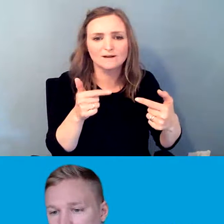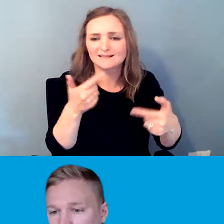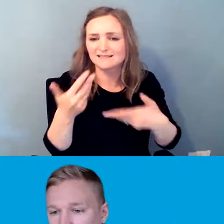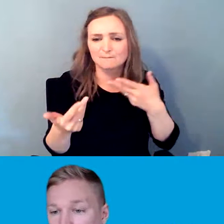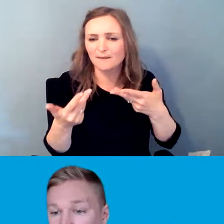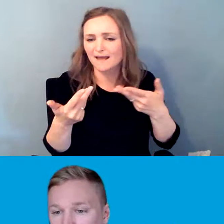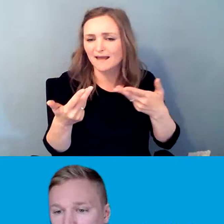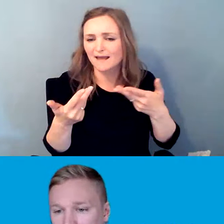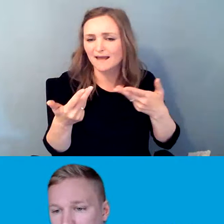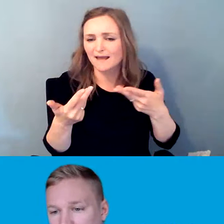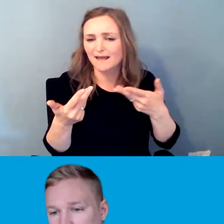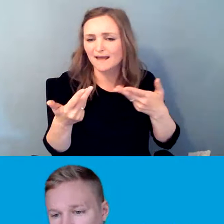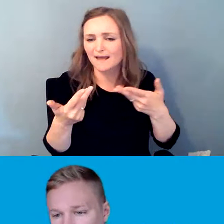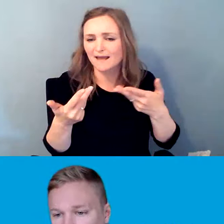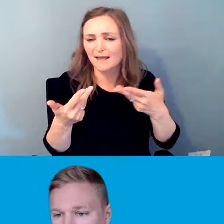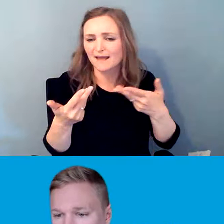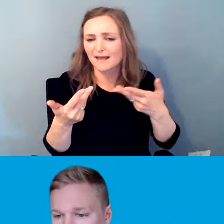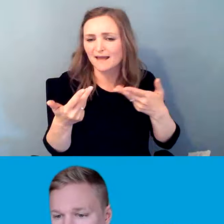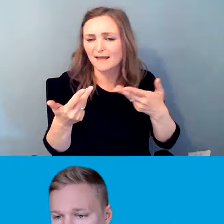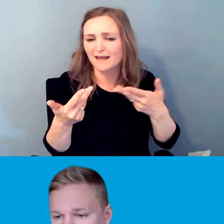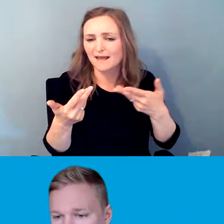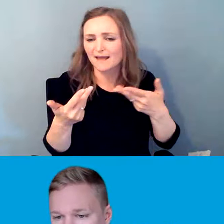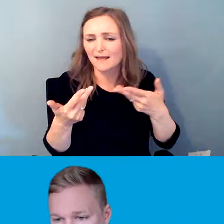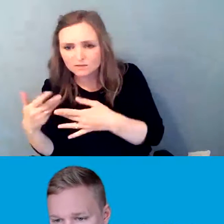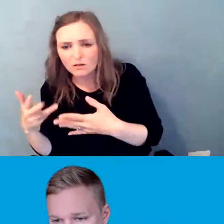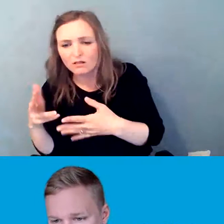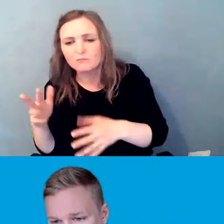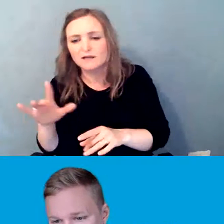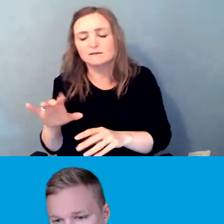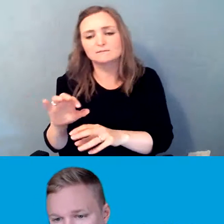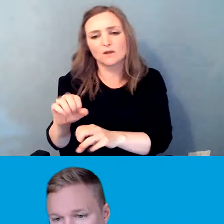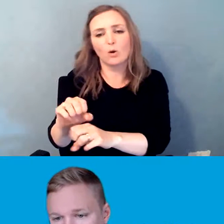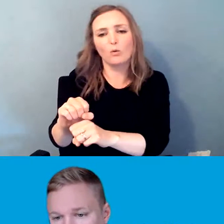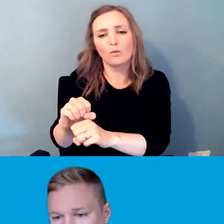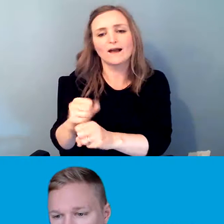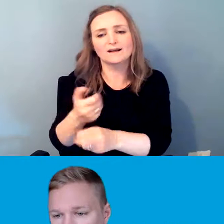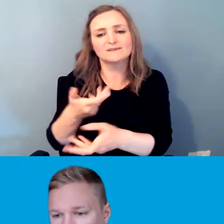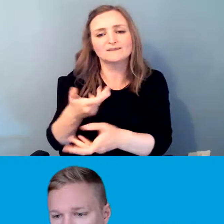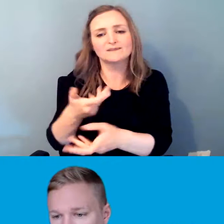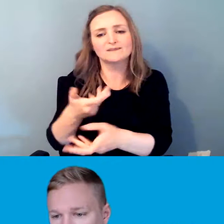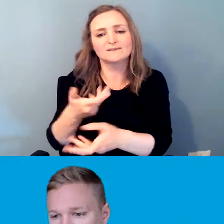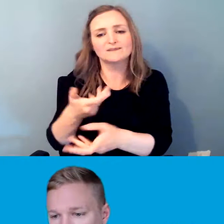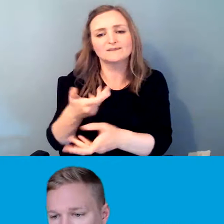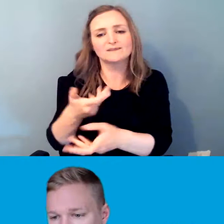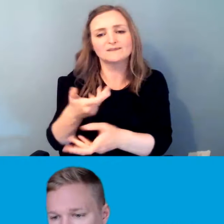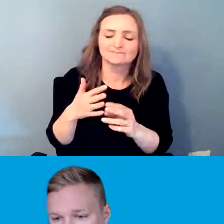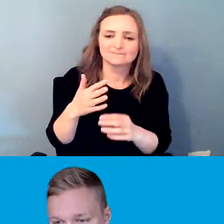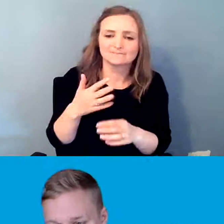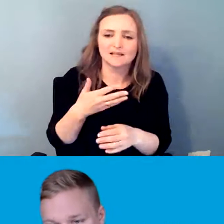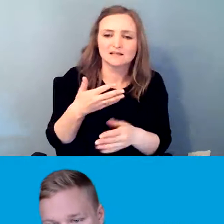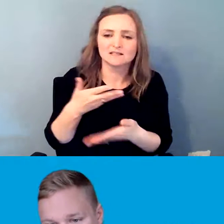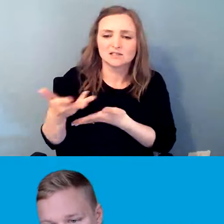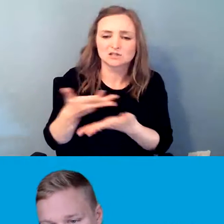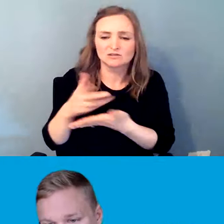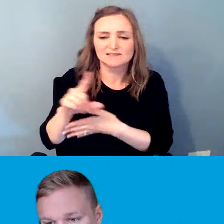and I think that's something, if that's okay with you, we can pick up and come back to you for a response on that one.